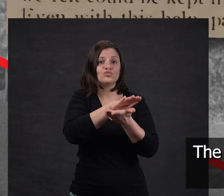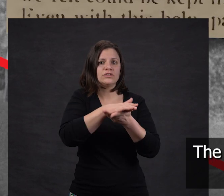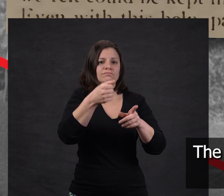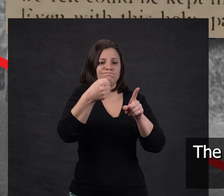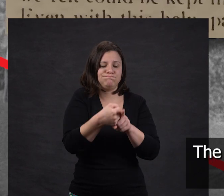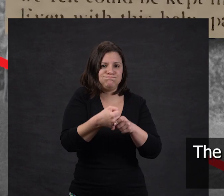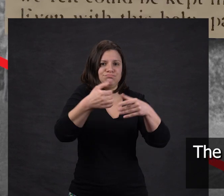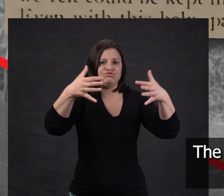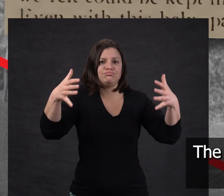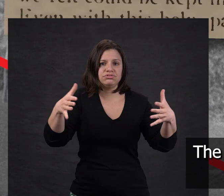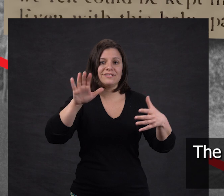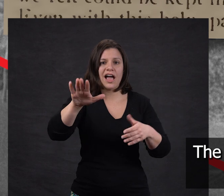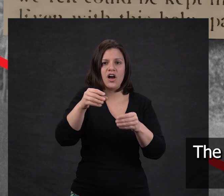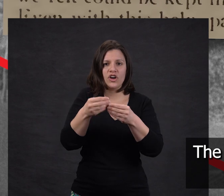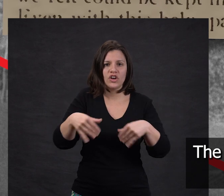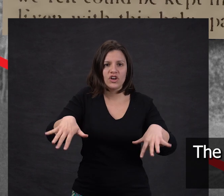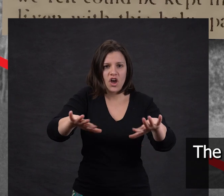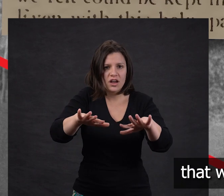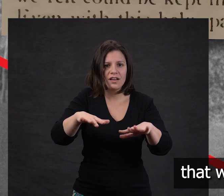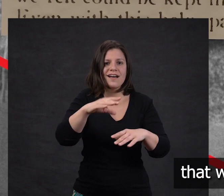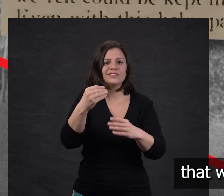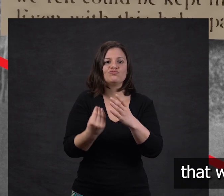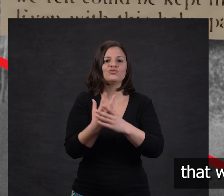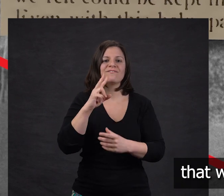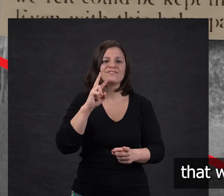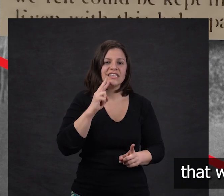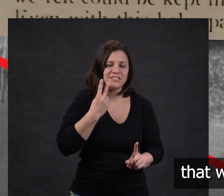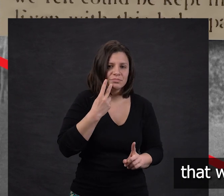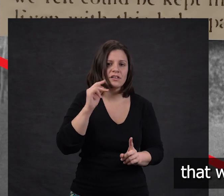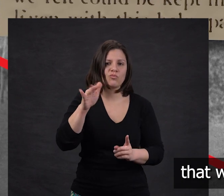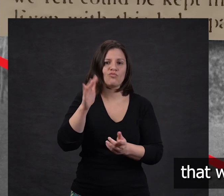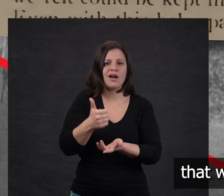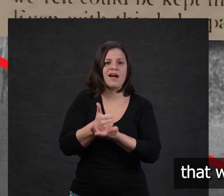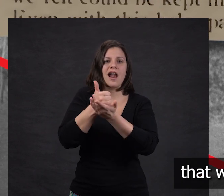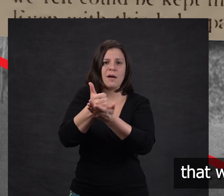The school expanded its gardens and grew vegetables that would keep through the winter.